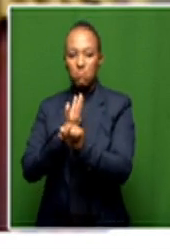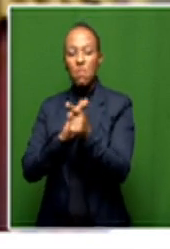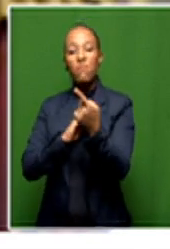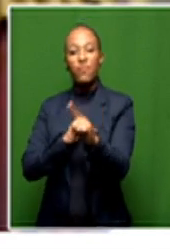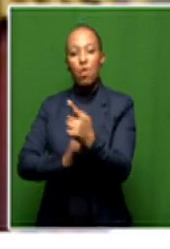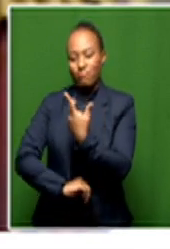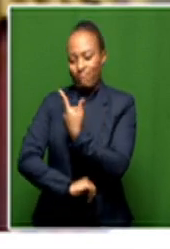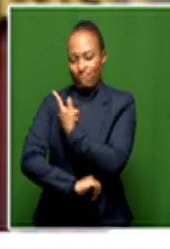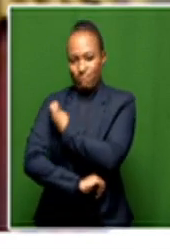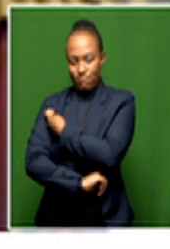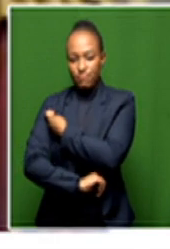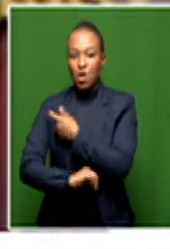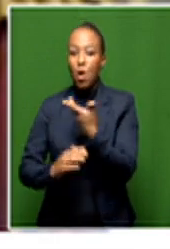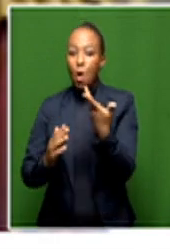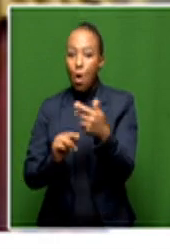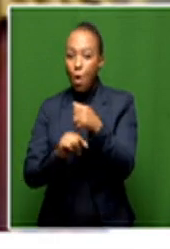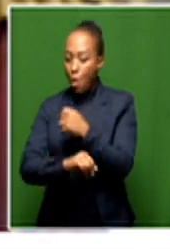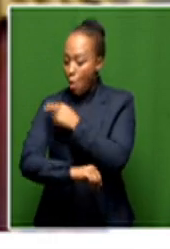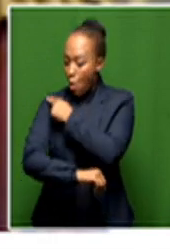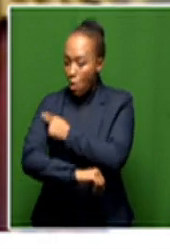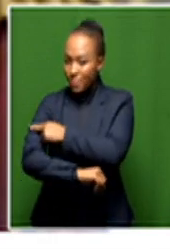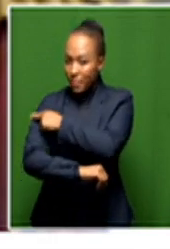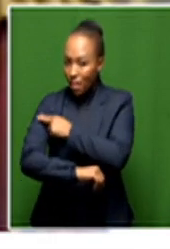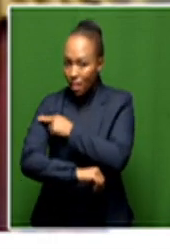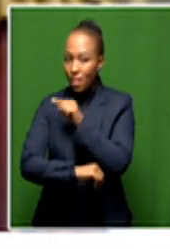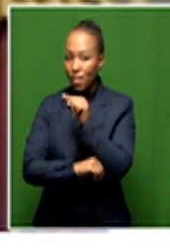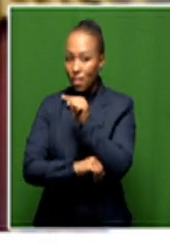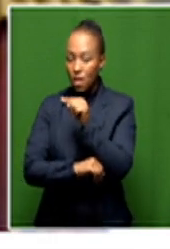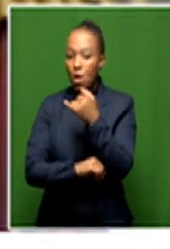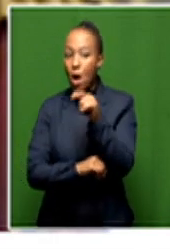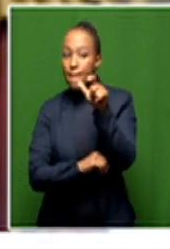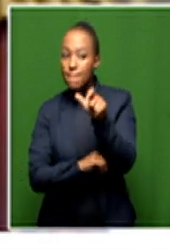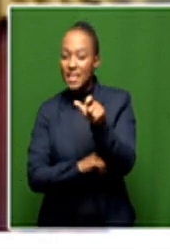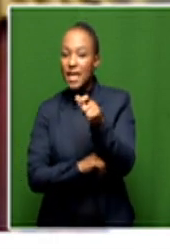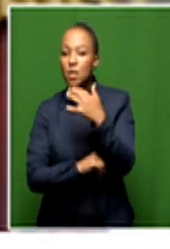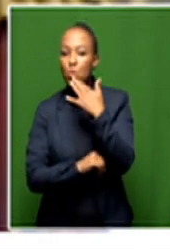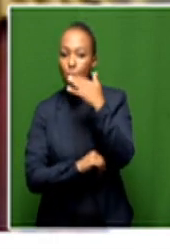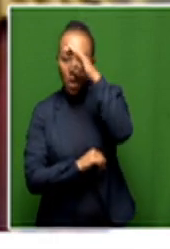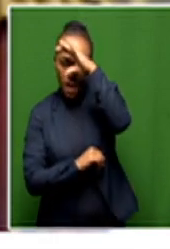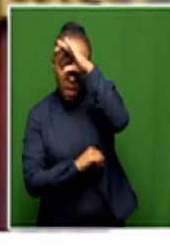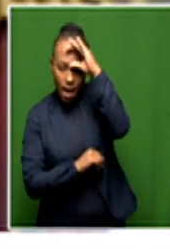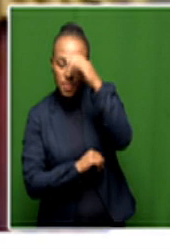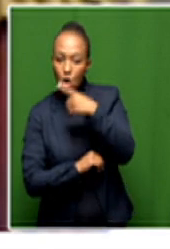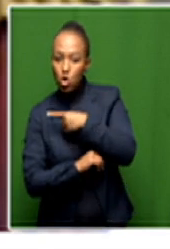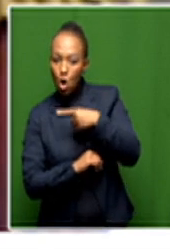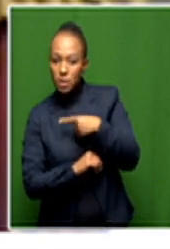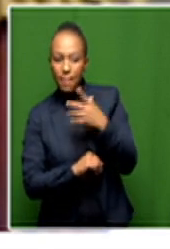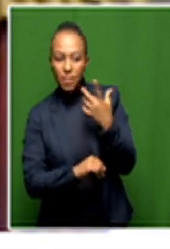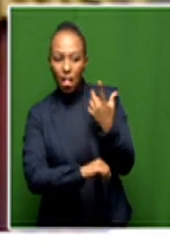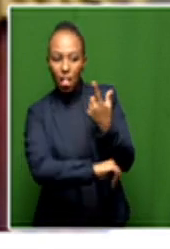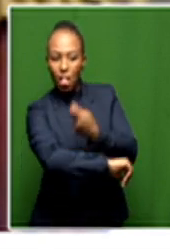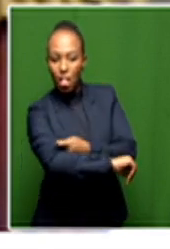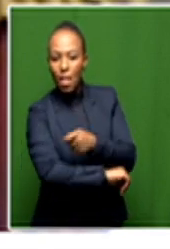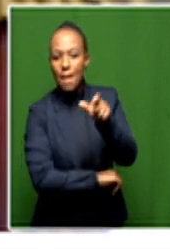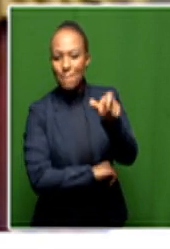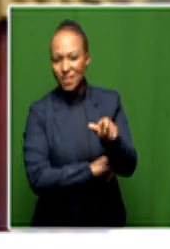and the hospital and the person who needs to administer the vaccine. I think there is where our problems is